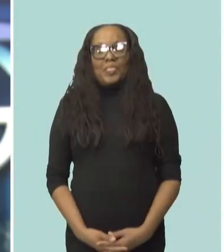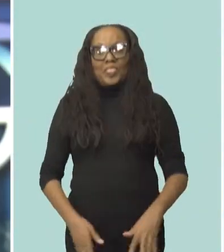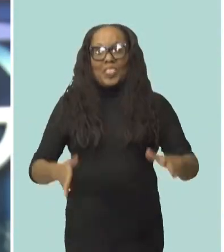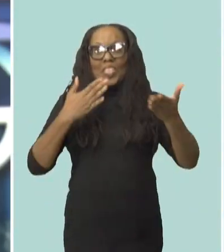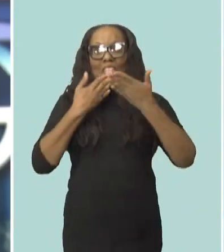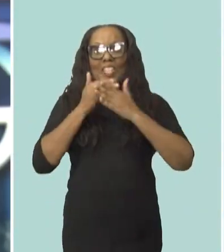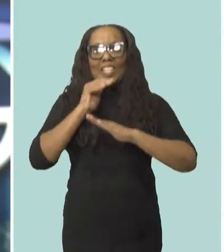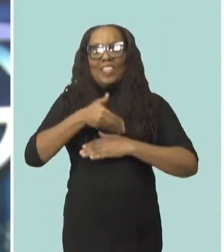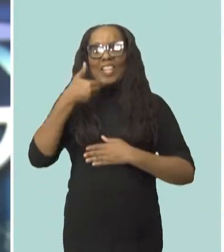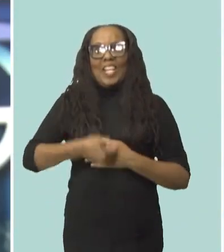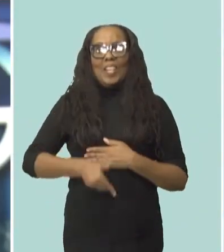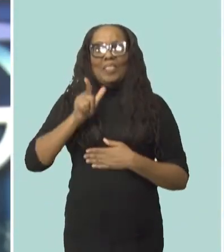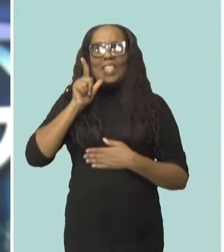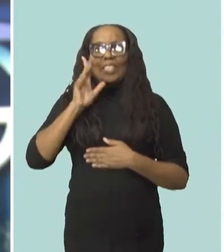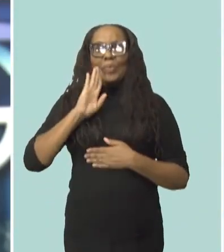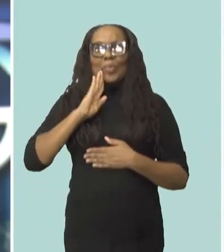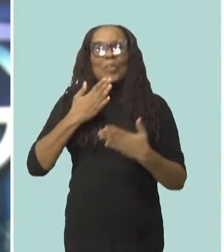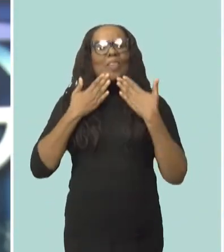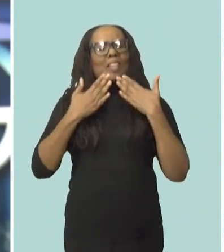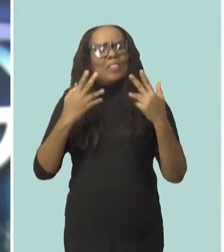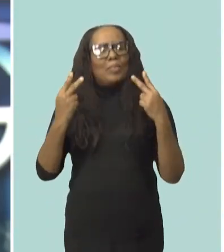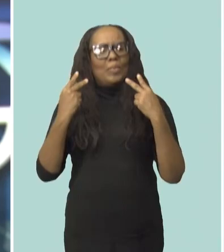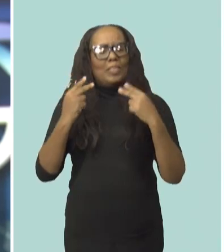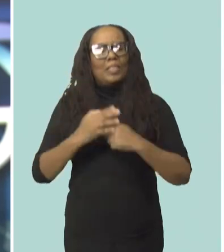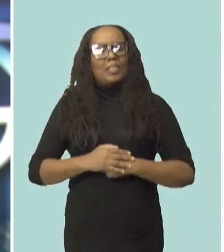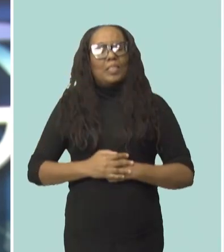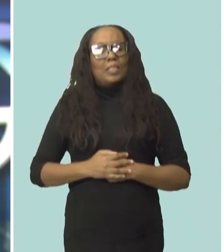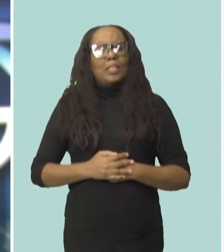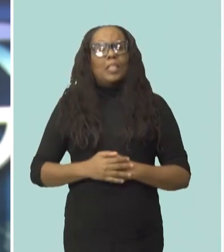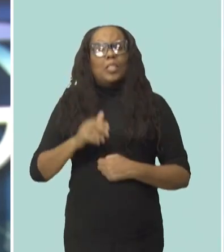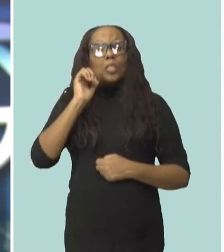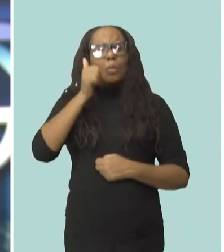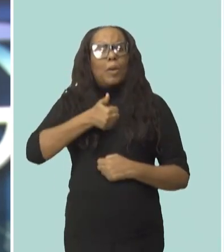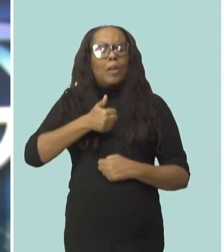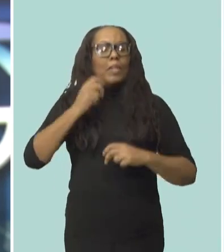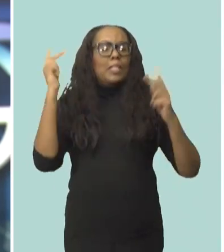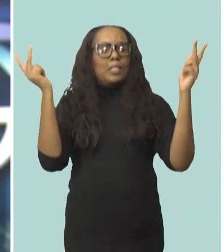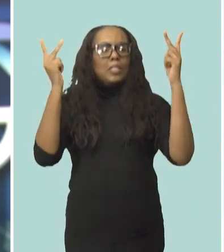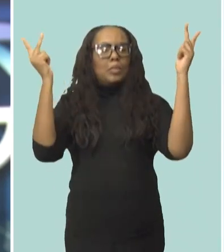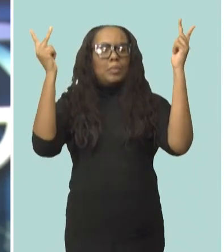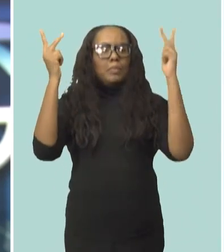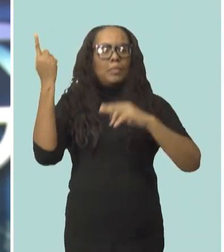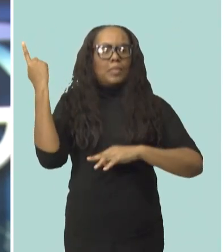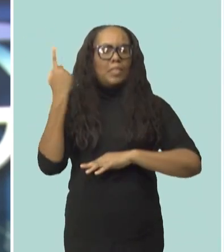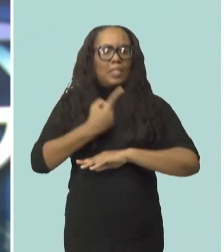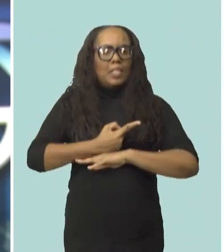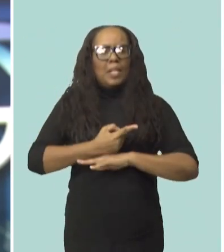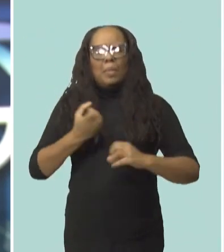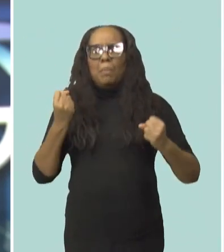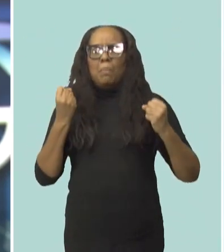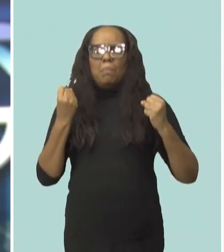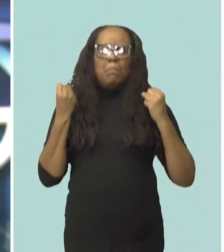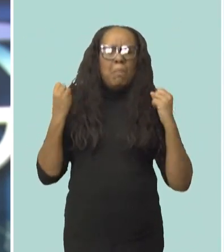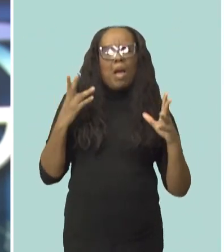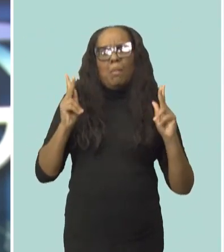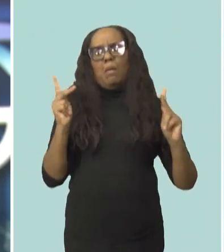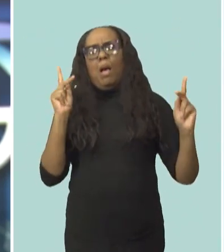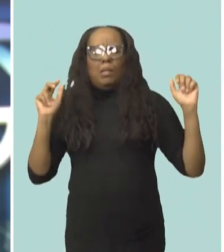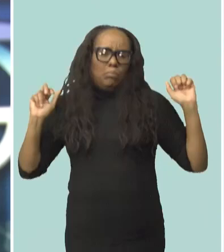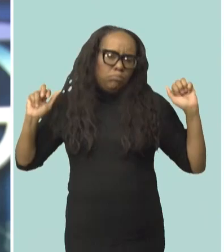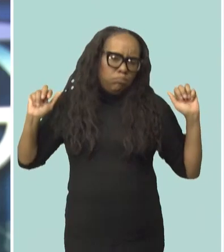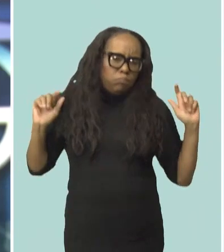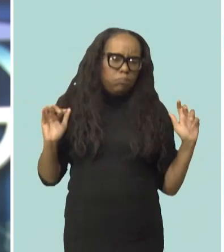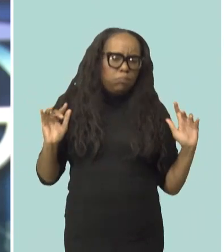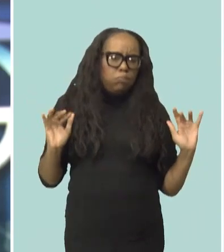Good evening, I'm Lisa Broom. Thank you so much for tuning in. In our top story tonight, tomorrow is Grand Kadooment, and thousands of revelers